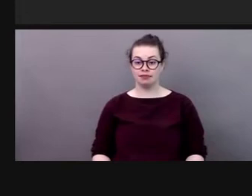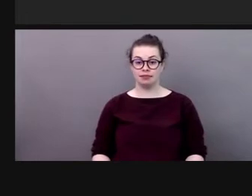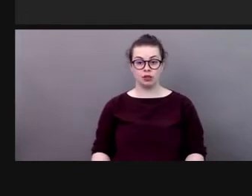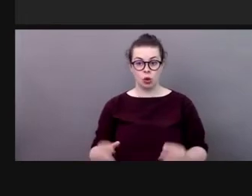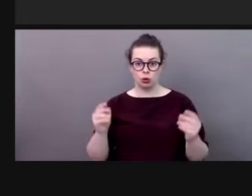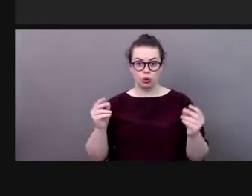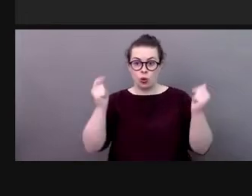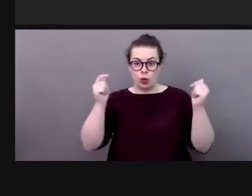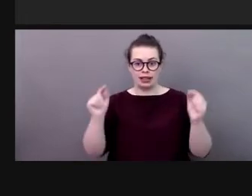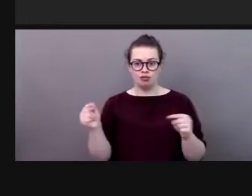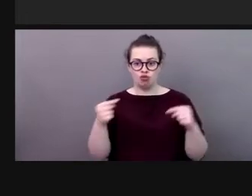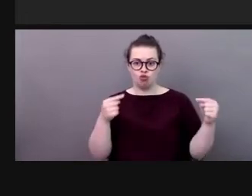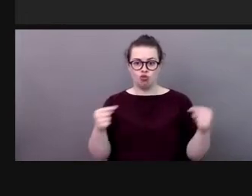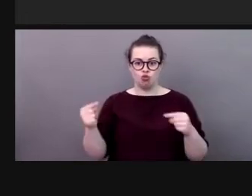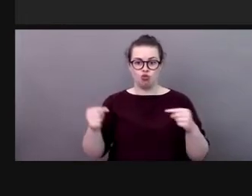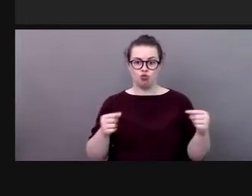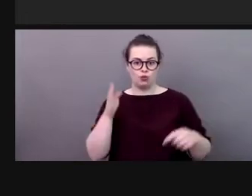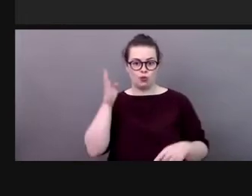debate.